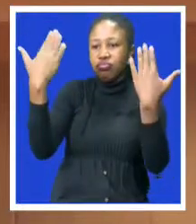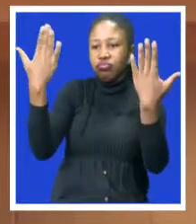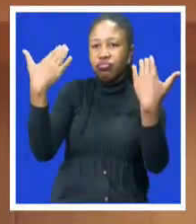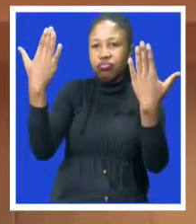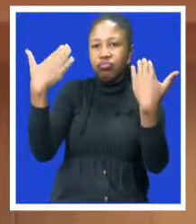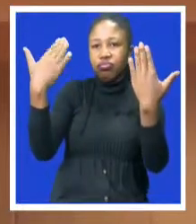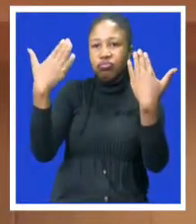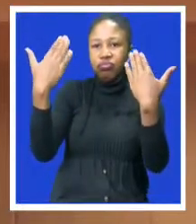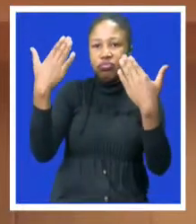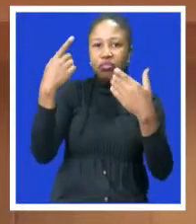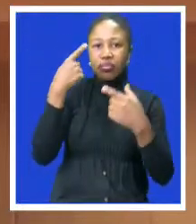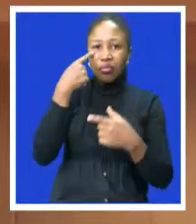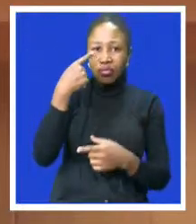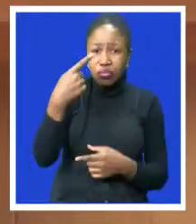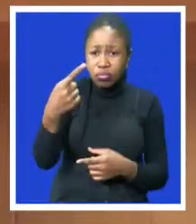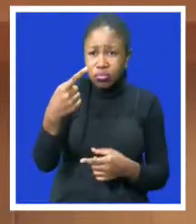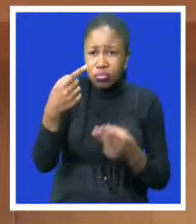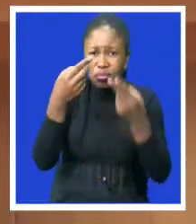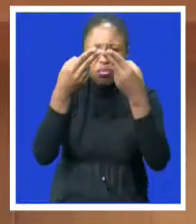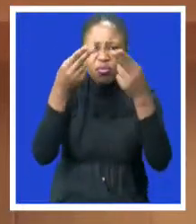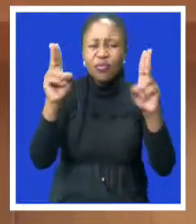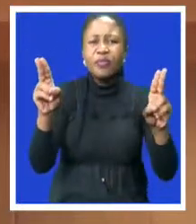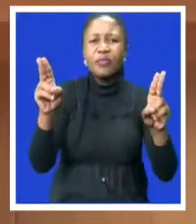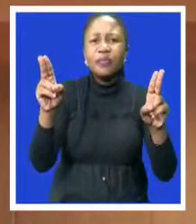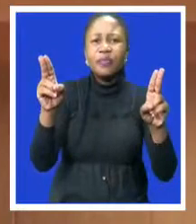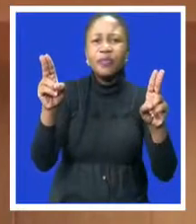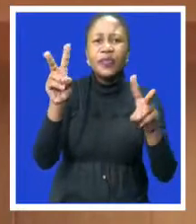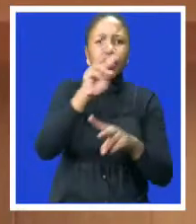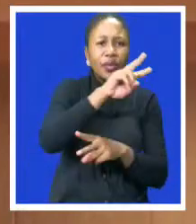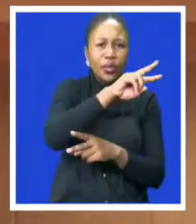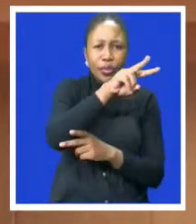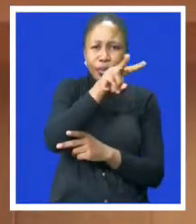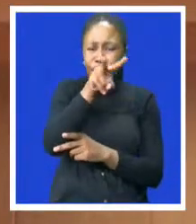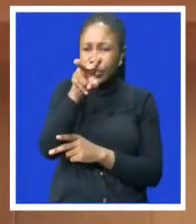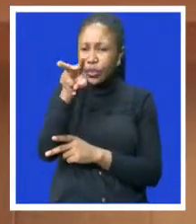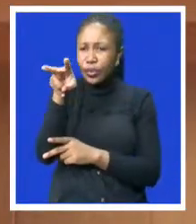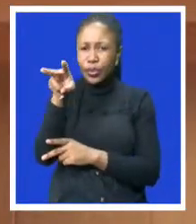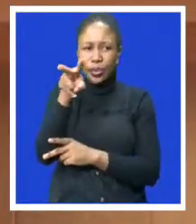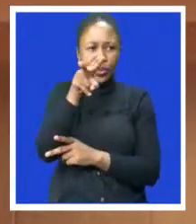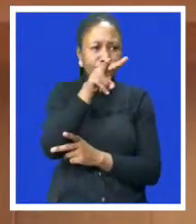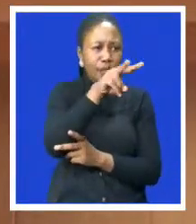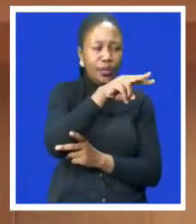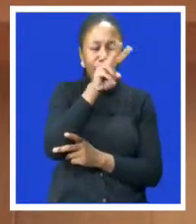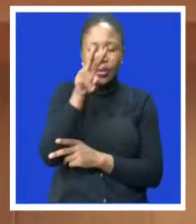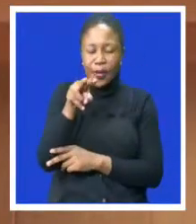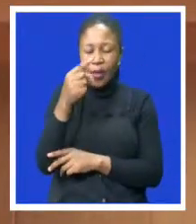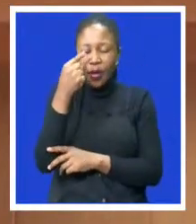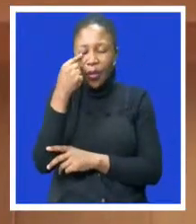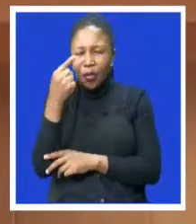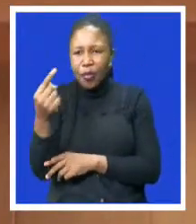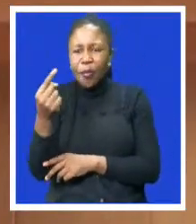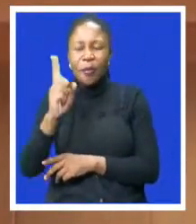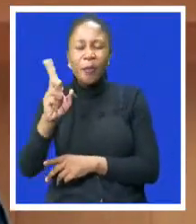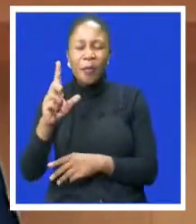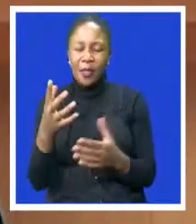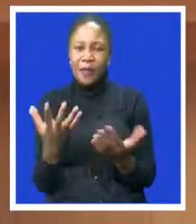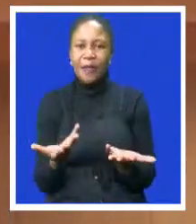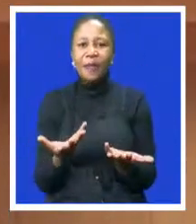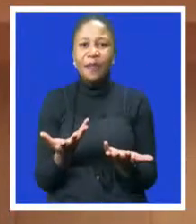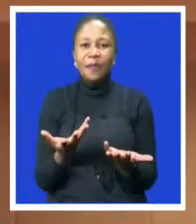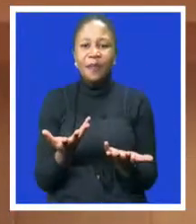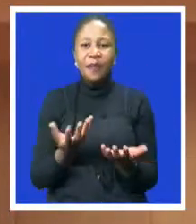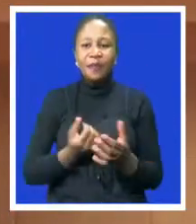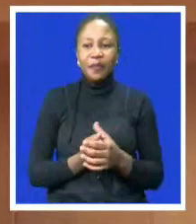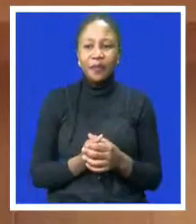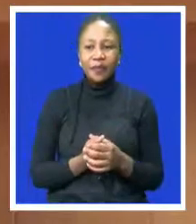some time, peep through the window and look around? What do you see? Huh?